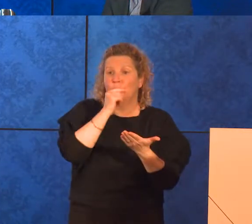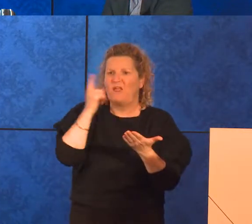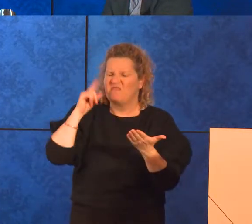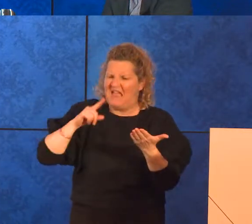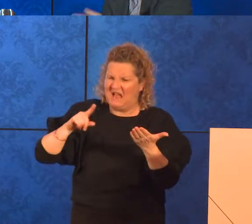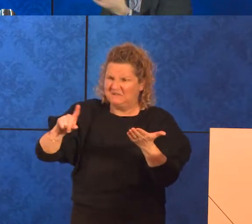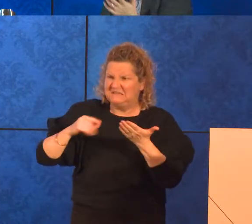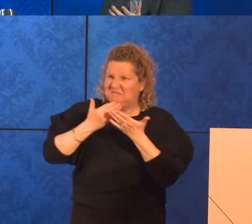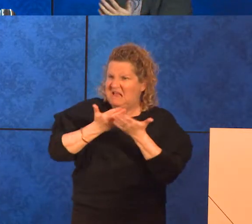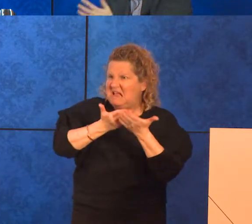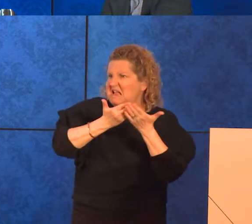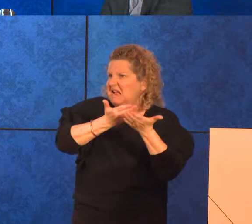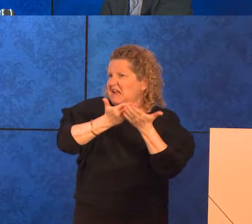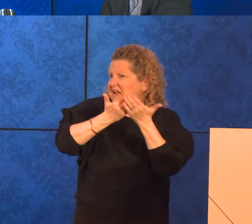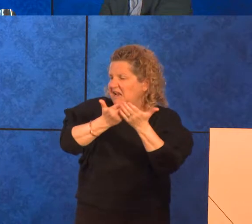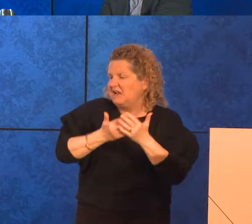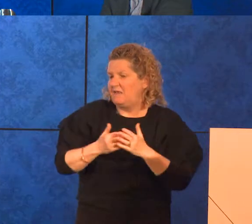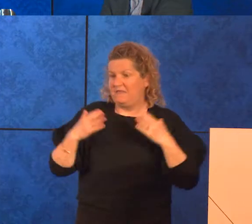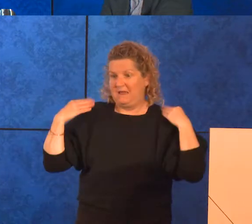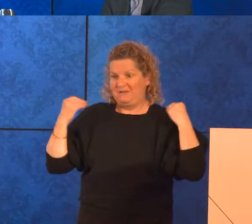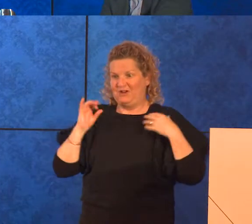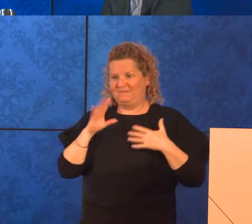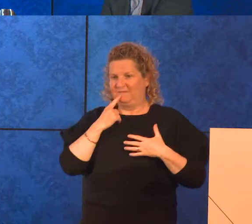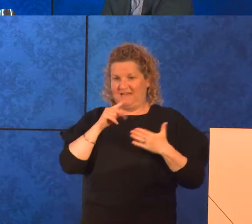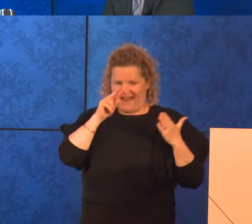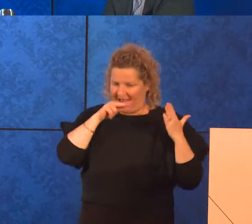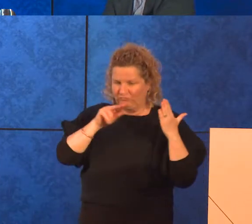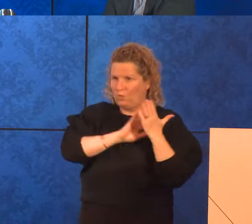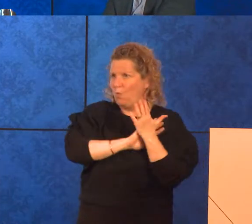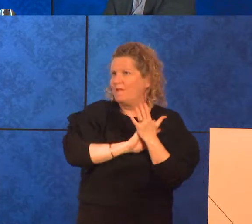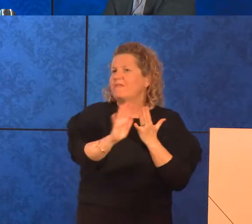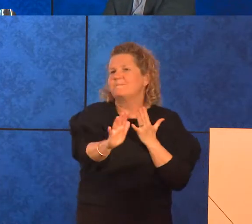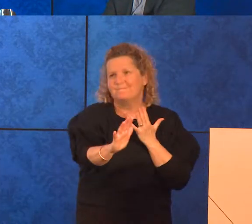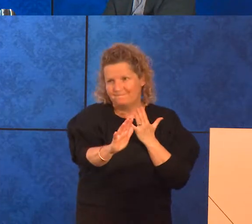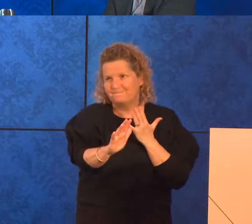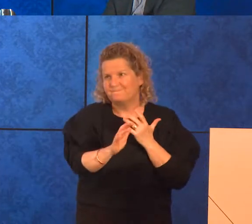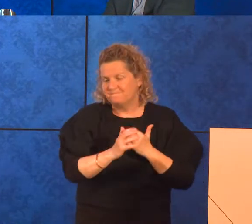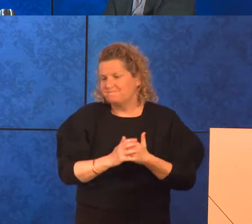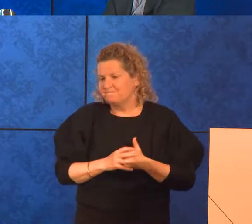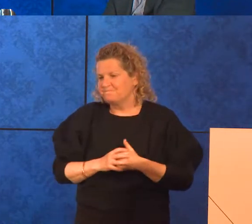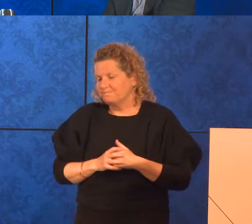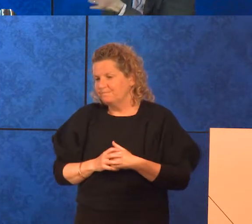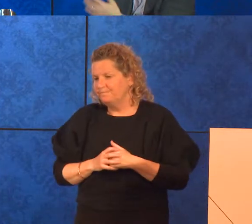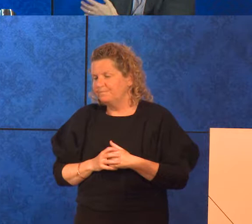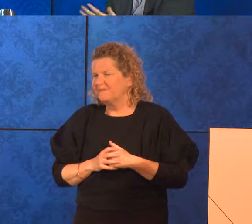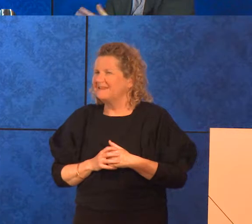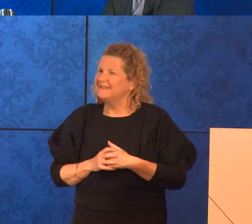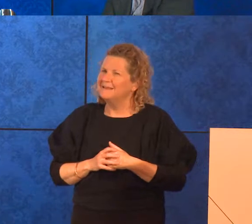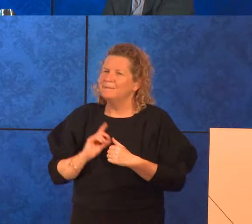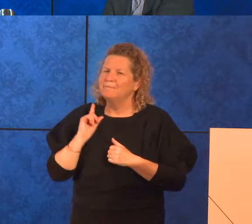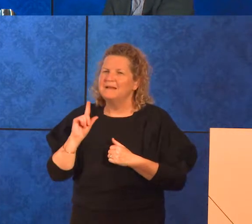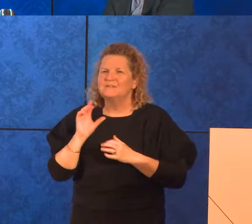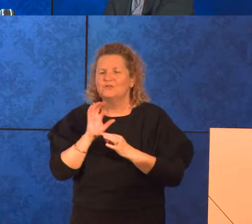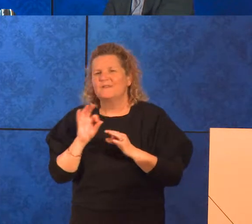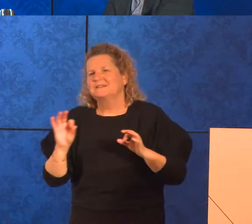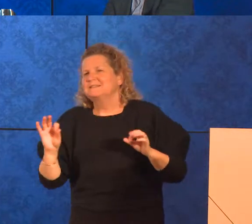of submissions, and the Royal Commissioner himself said that he read all of those submissions. But I don't think that's the same, and I think